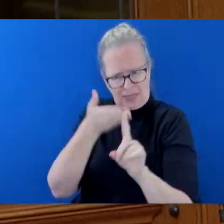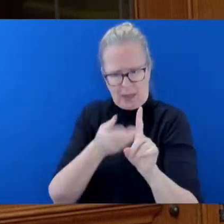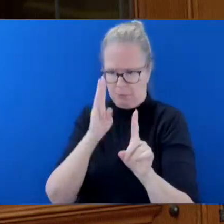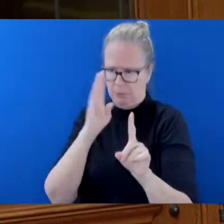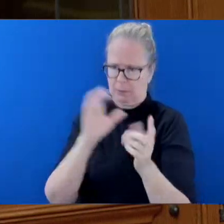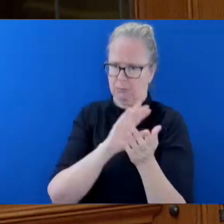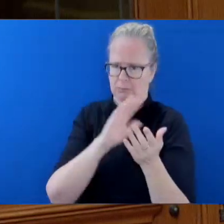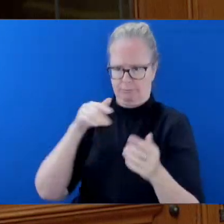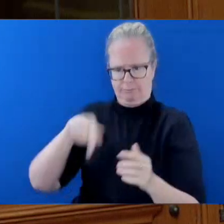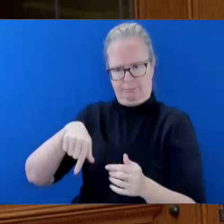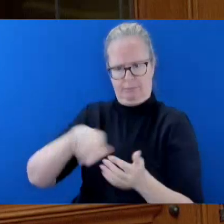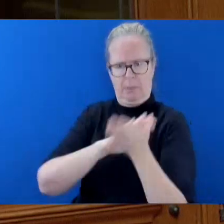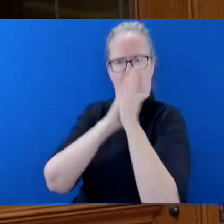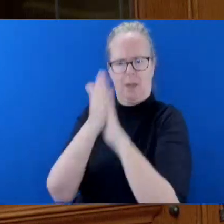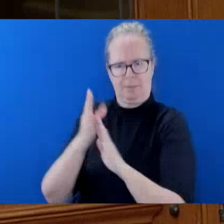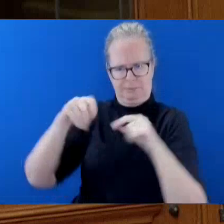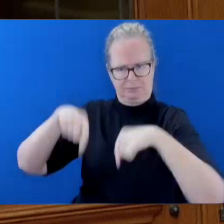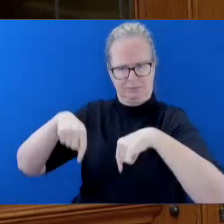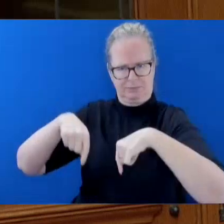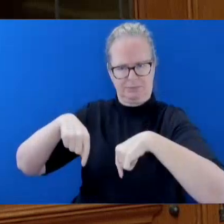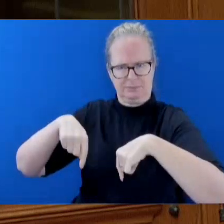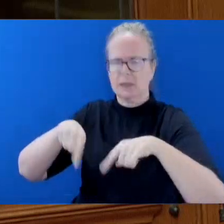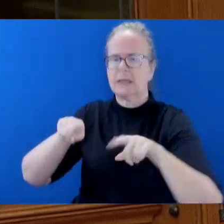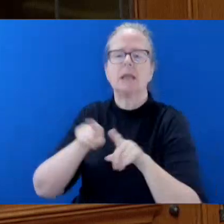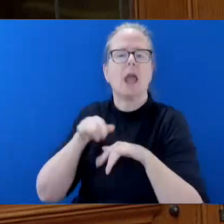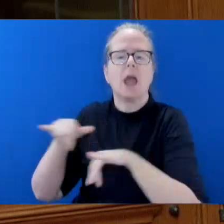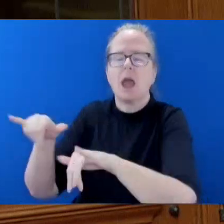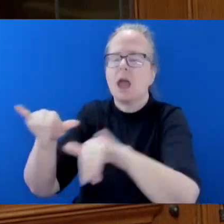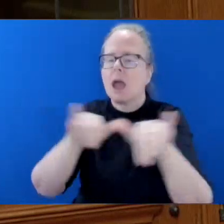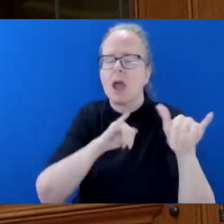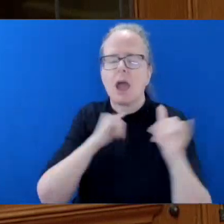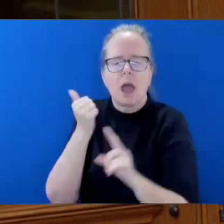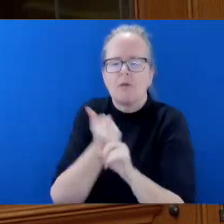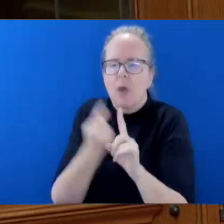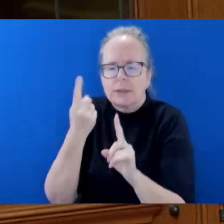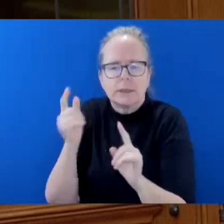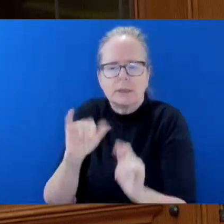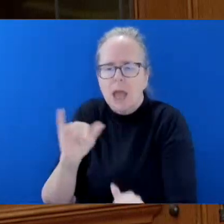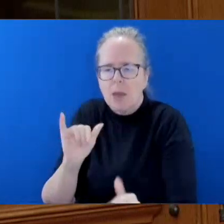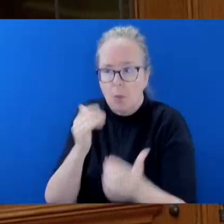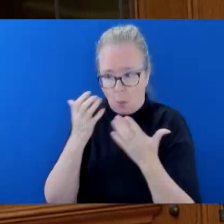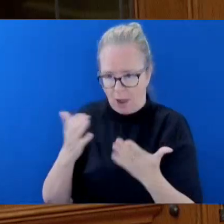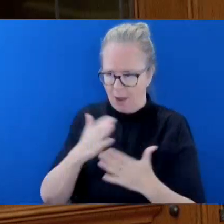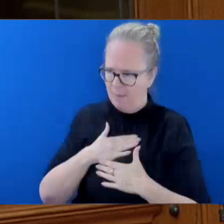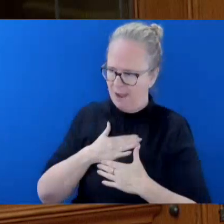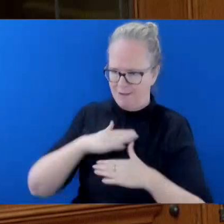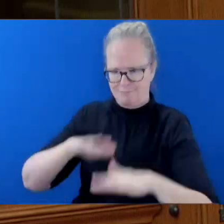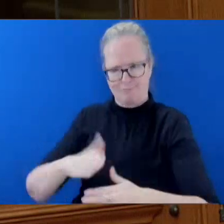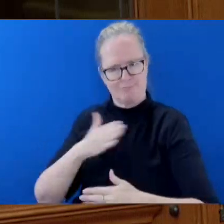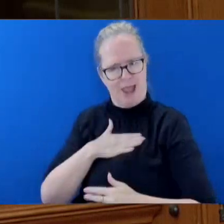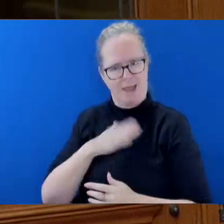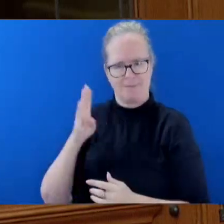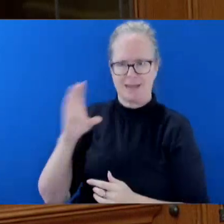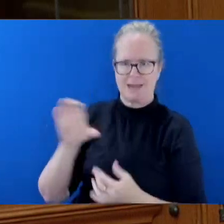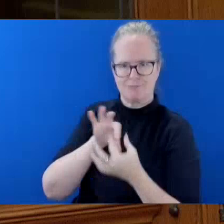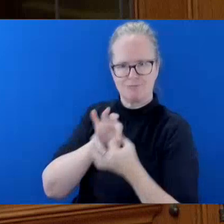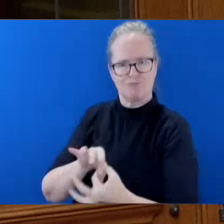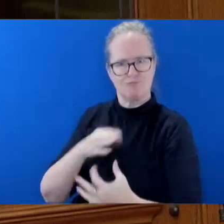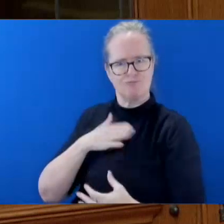home and has a desire to belong here and live here. Mr. Speaker, my question to the